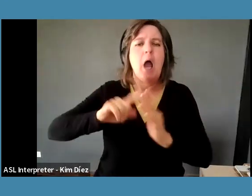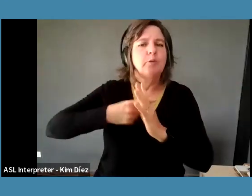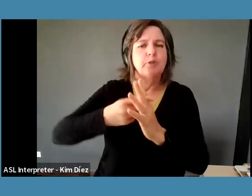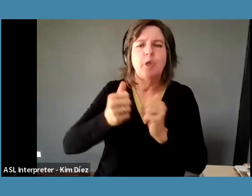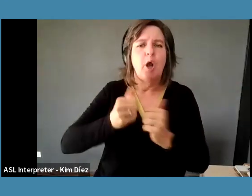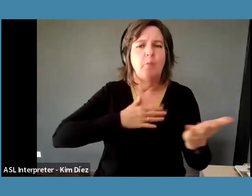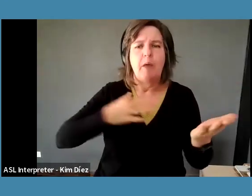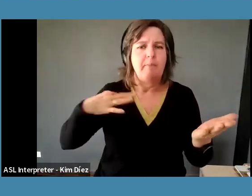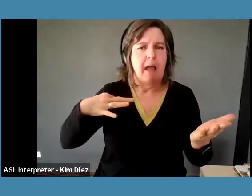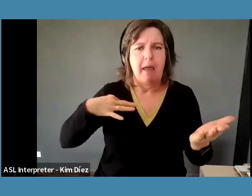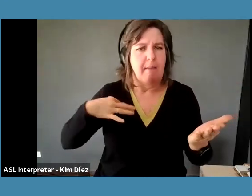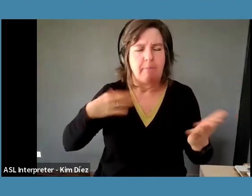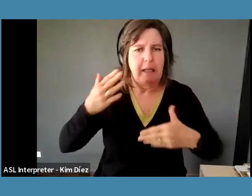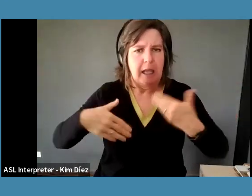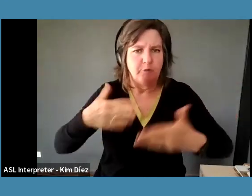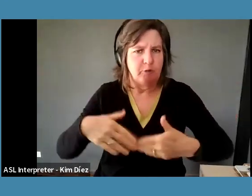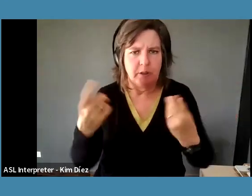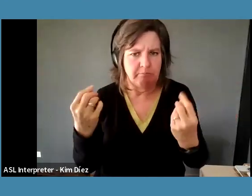application?